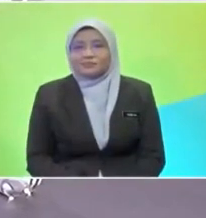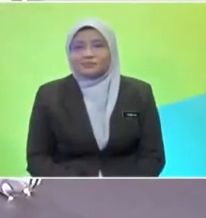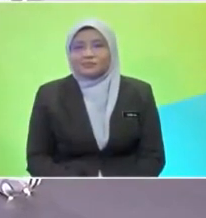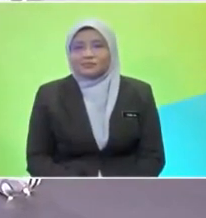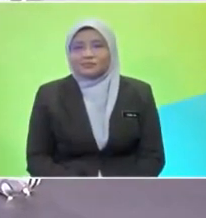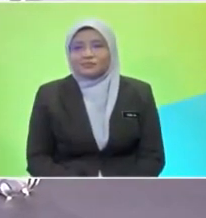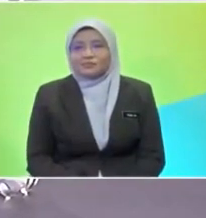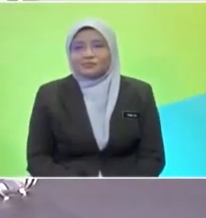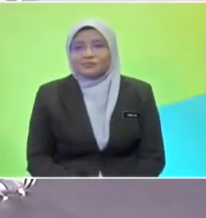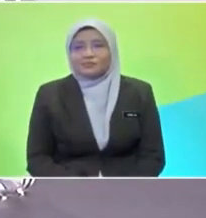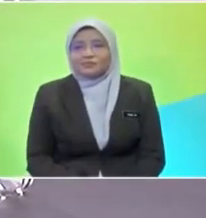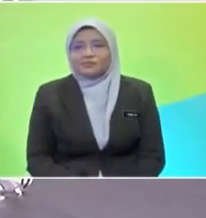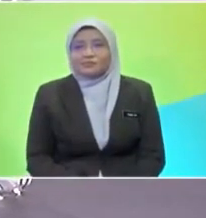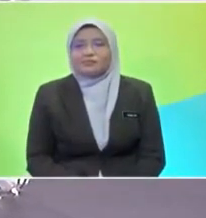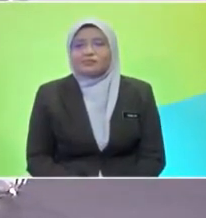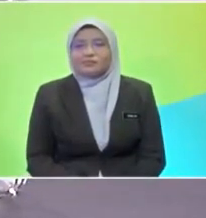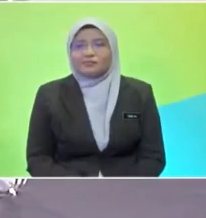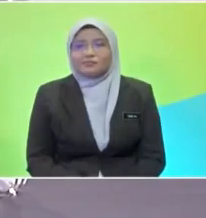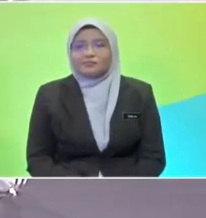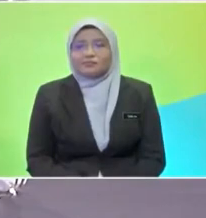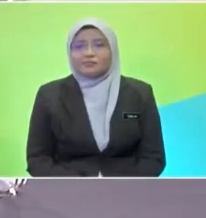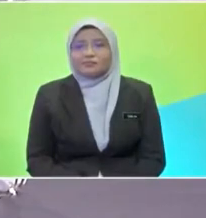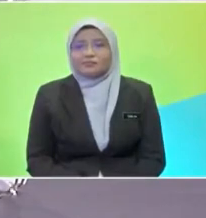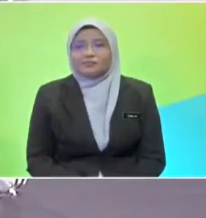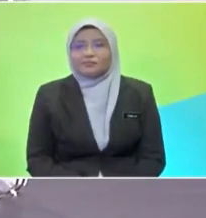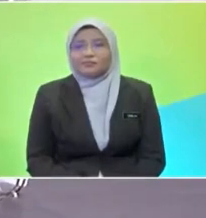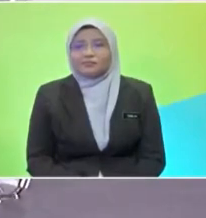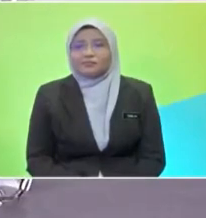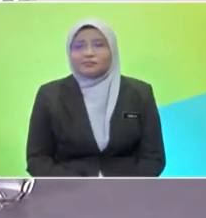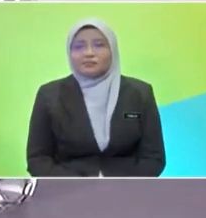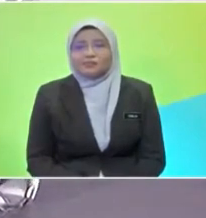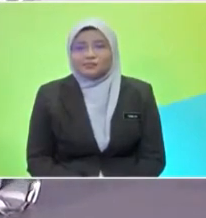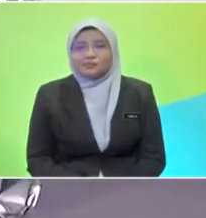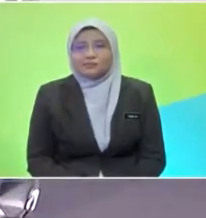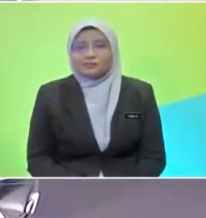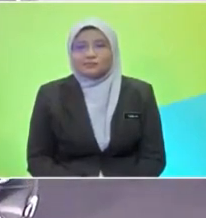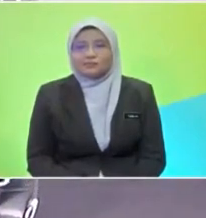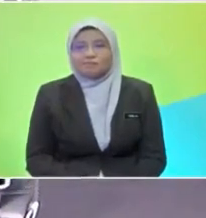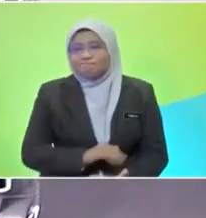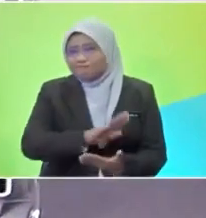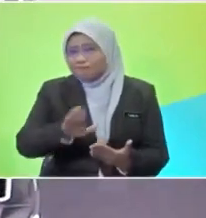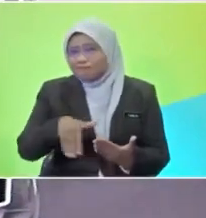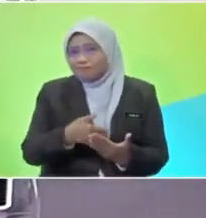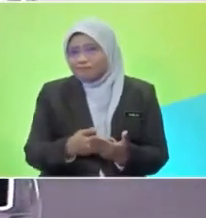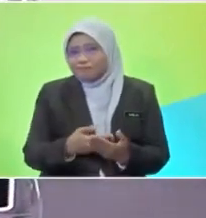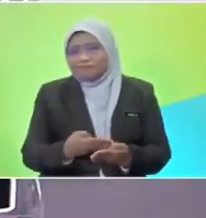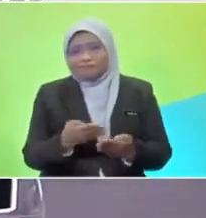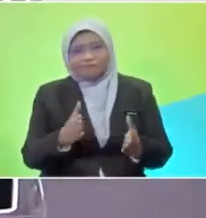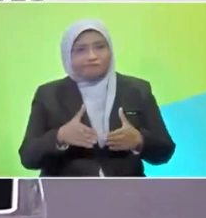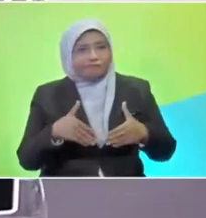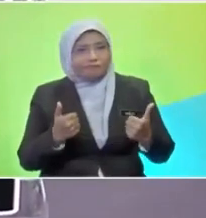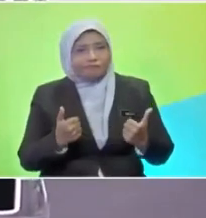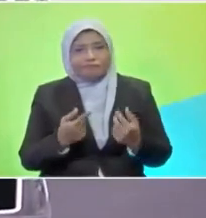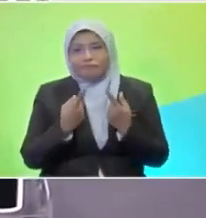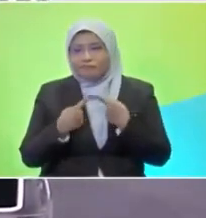to all the questions. Yes, I think those were very good answers. Very good answers. Well, personally from Adele, you know